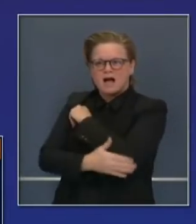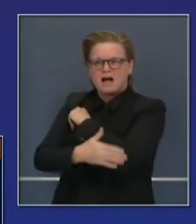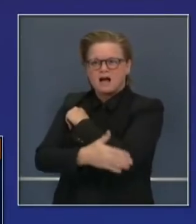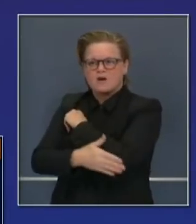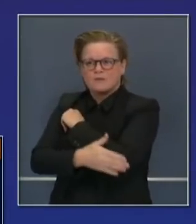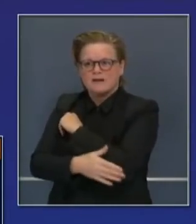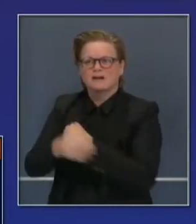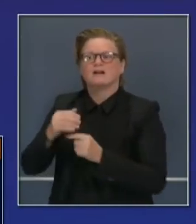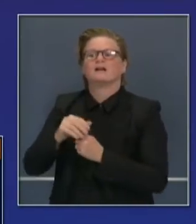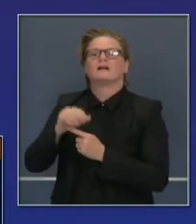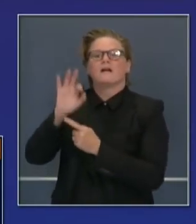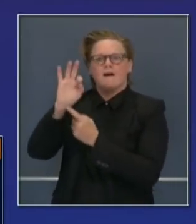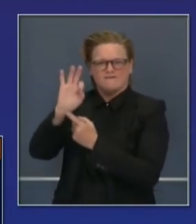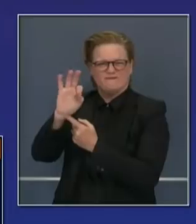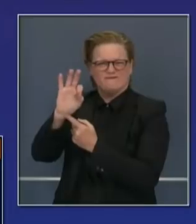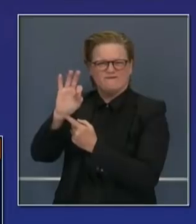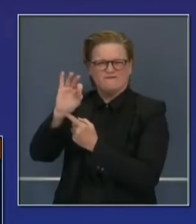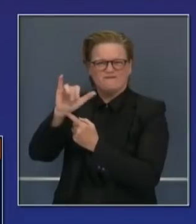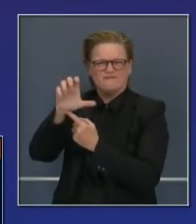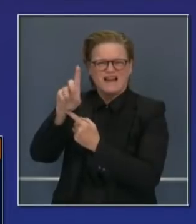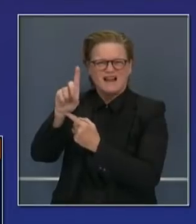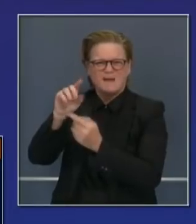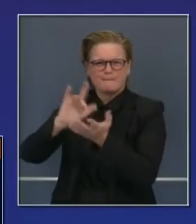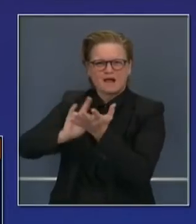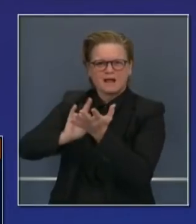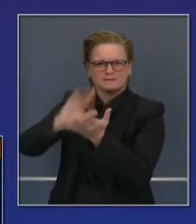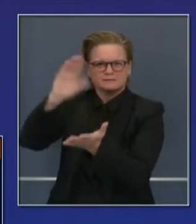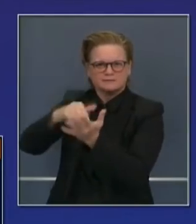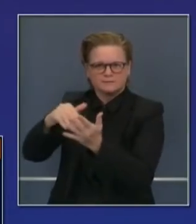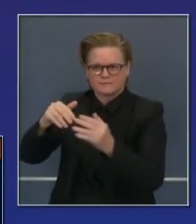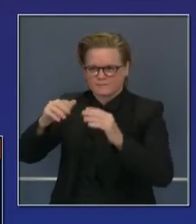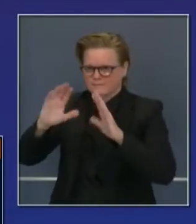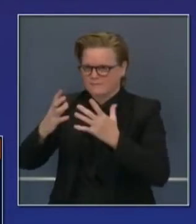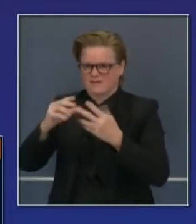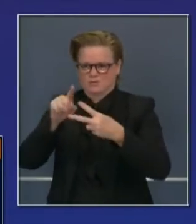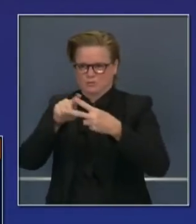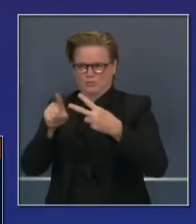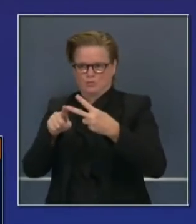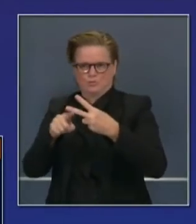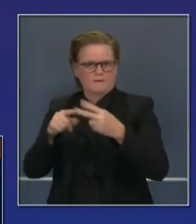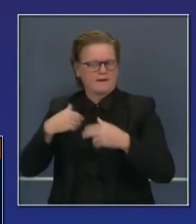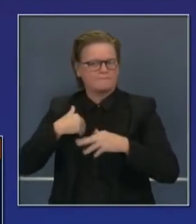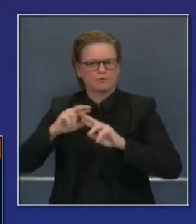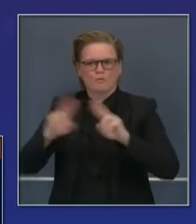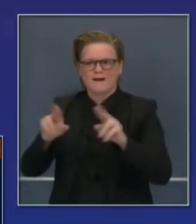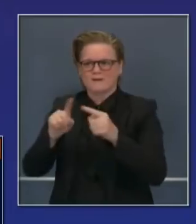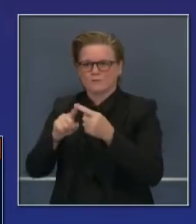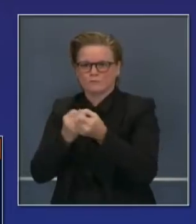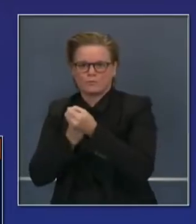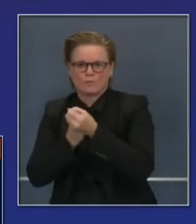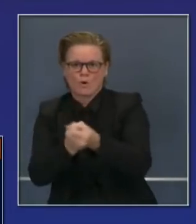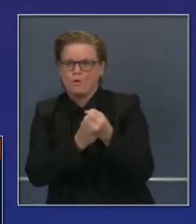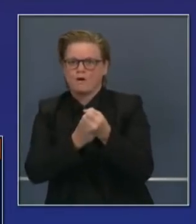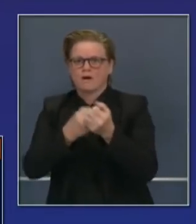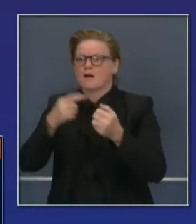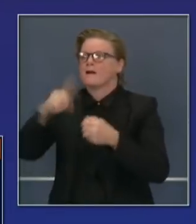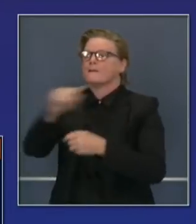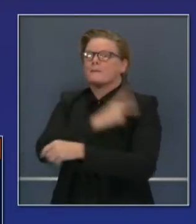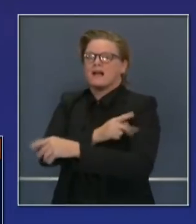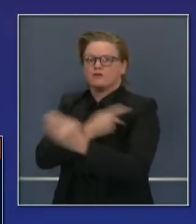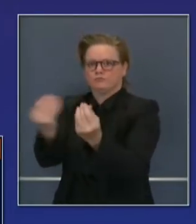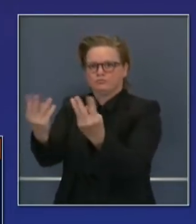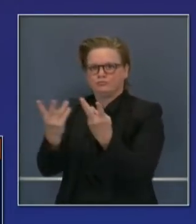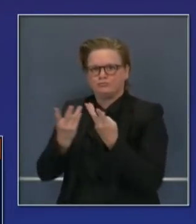ago, pre-positioned. These are just 2 examples of facilities that are ready to receive patients and are ready